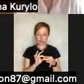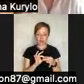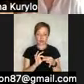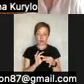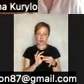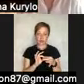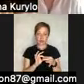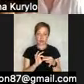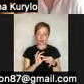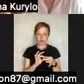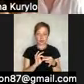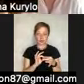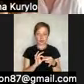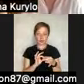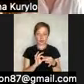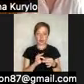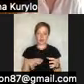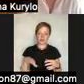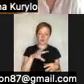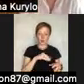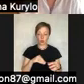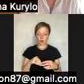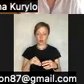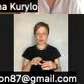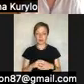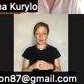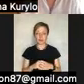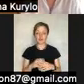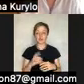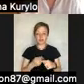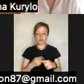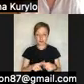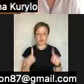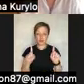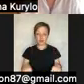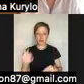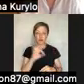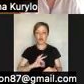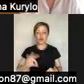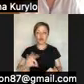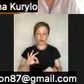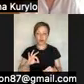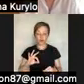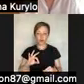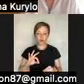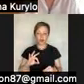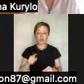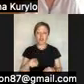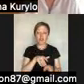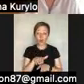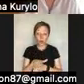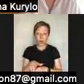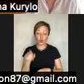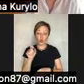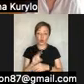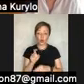against their will so we can see the link of all of these aspects to each um one